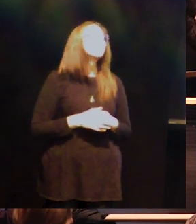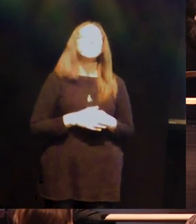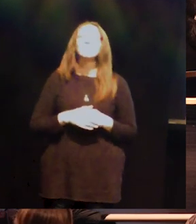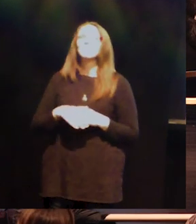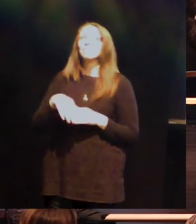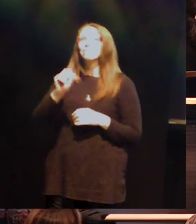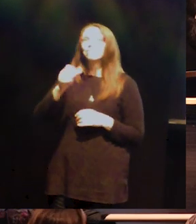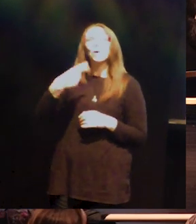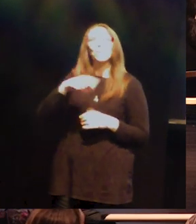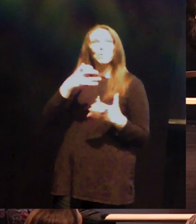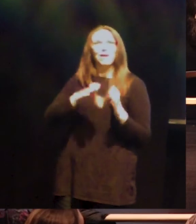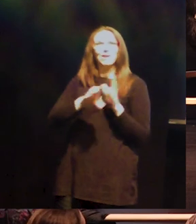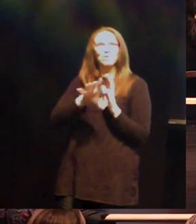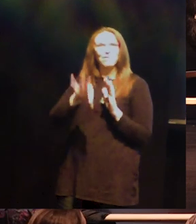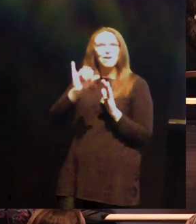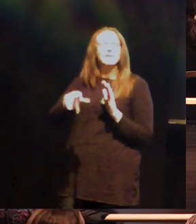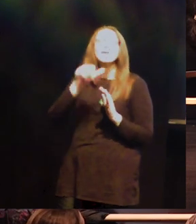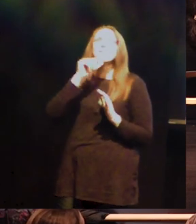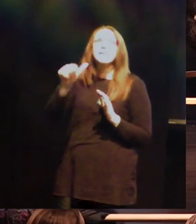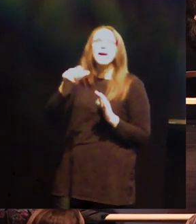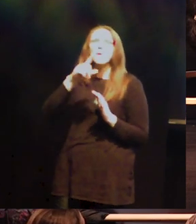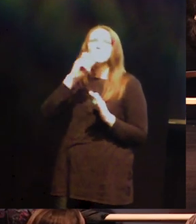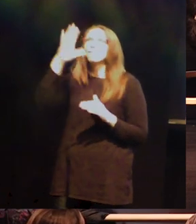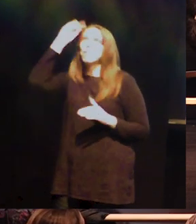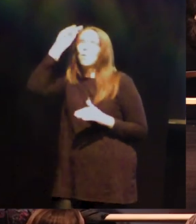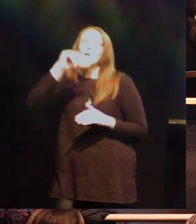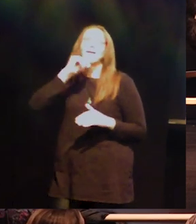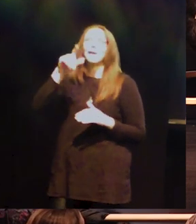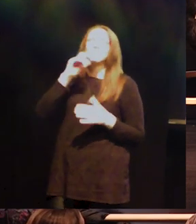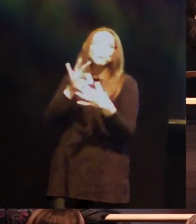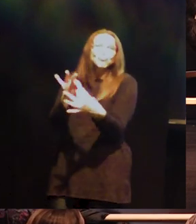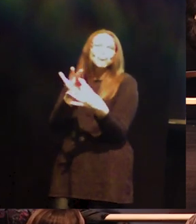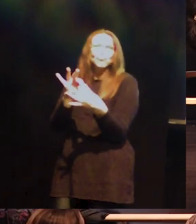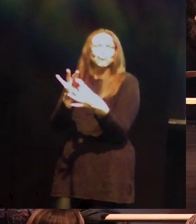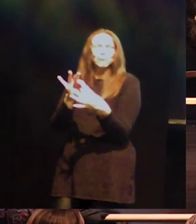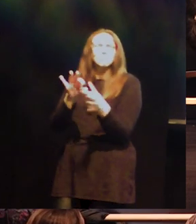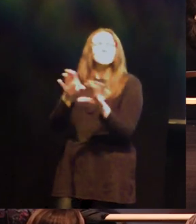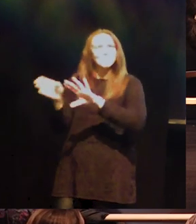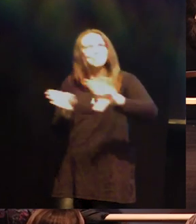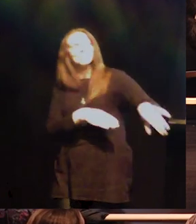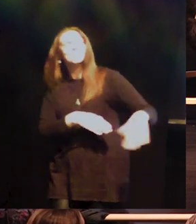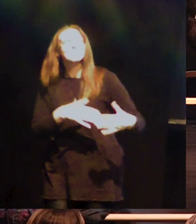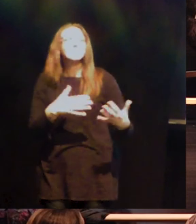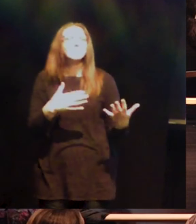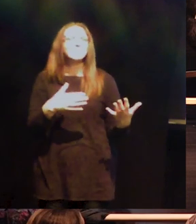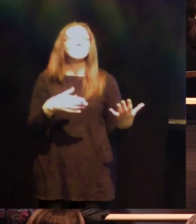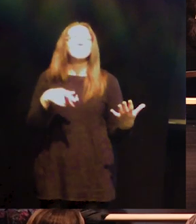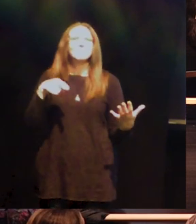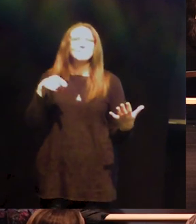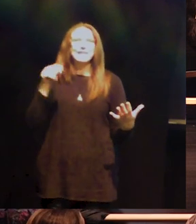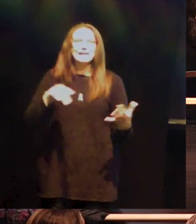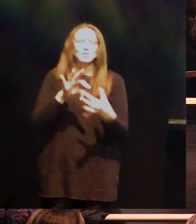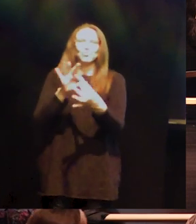character to find that, you know, and not because of a boy or a guy or a relationship, you know, but because this is a much